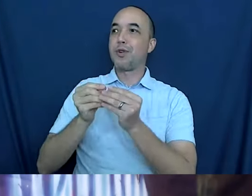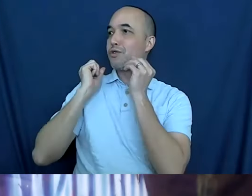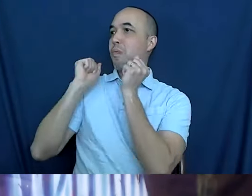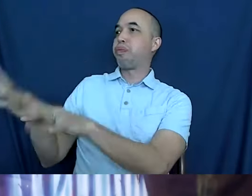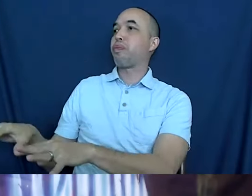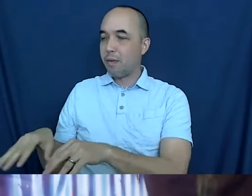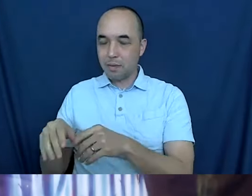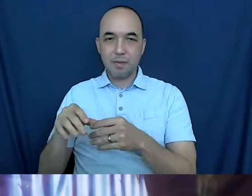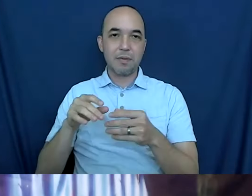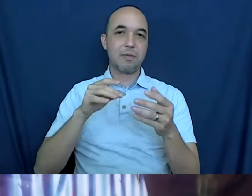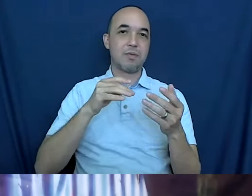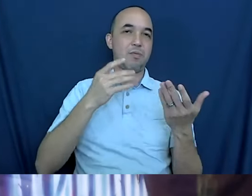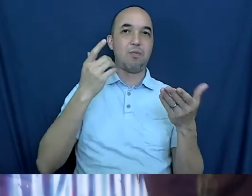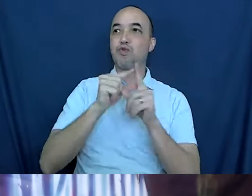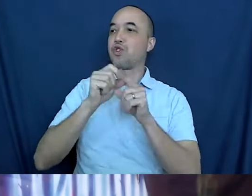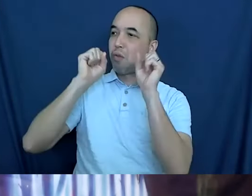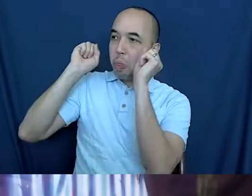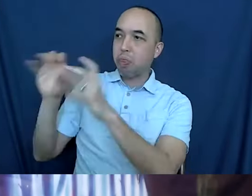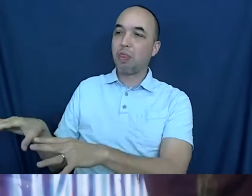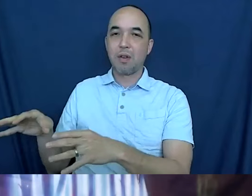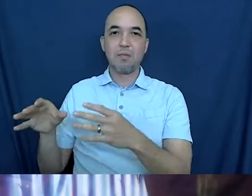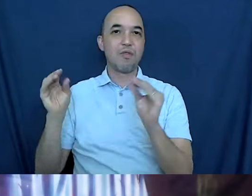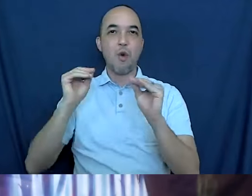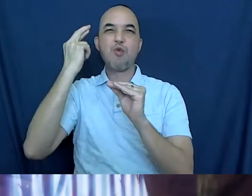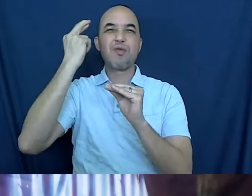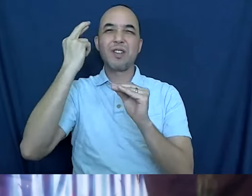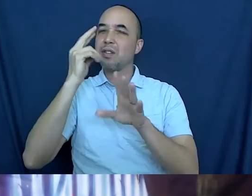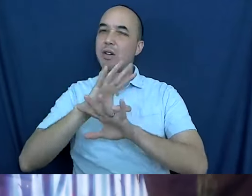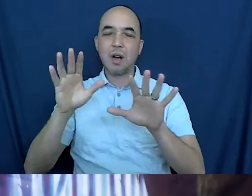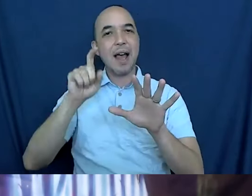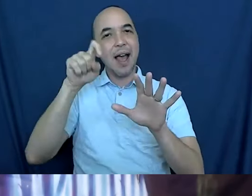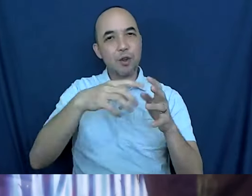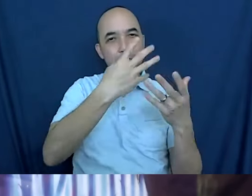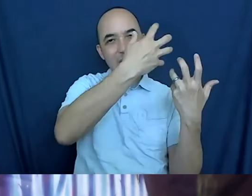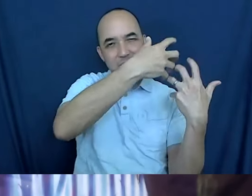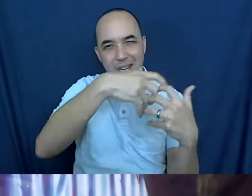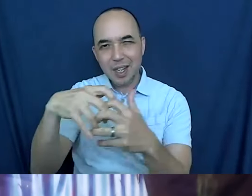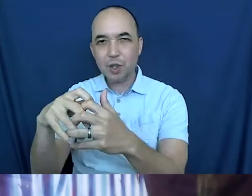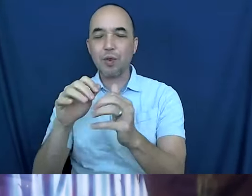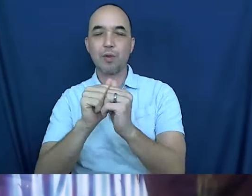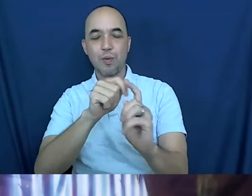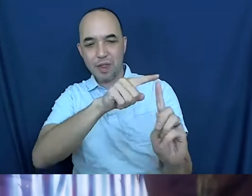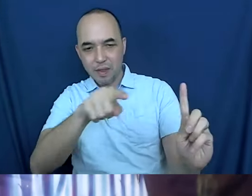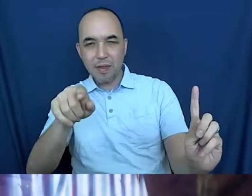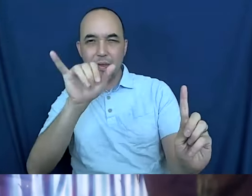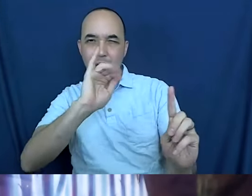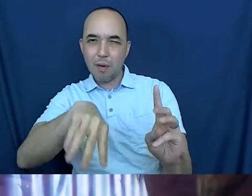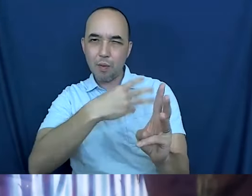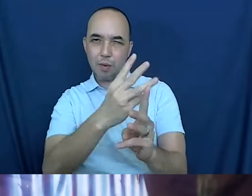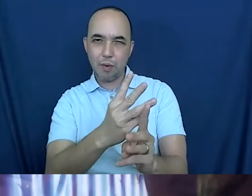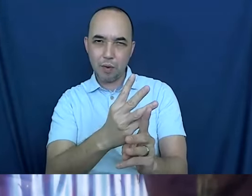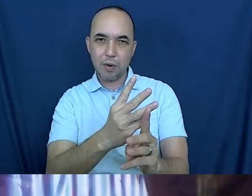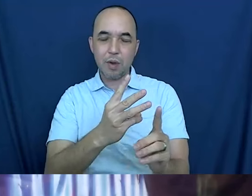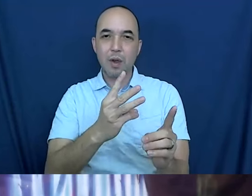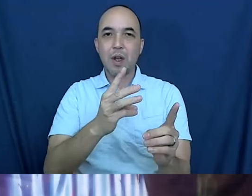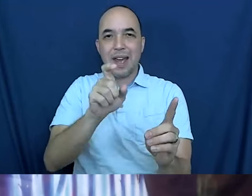no reason that don't fit. They don't feel like they are part of the world. They don't feel like they have